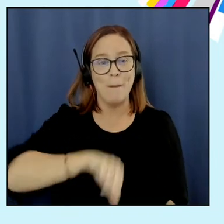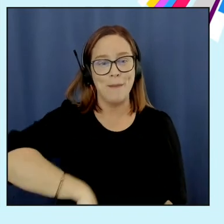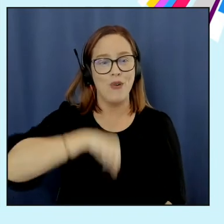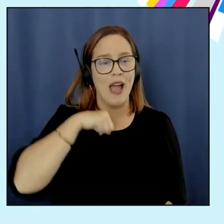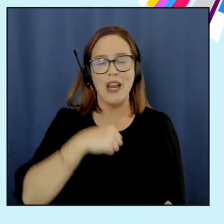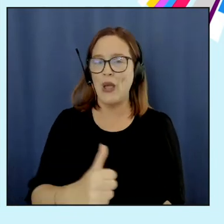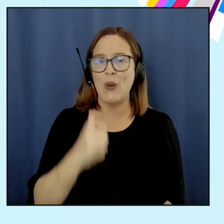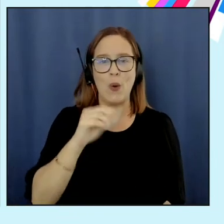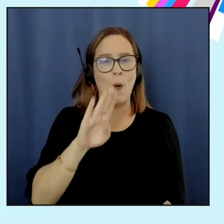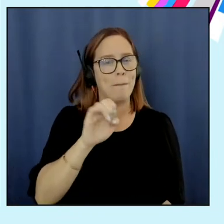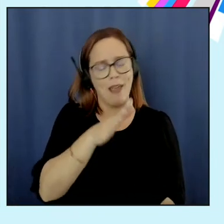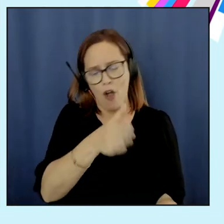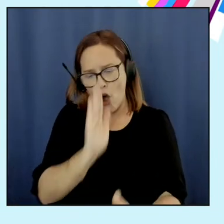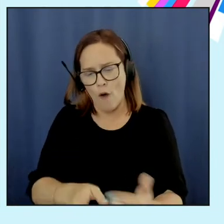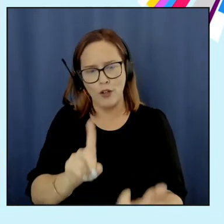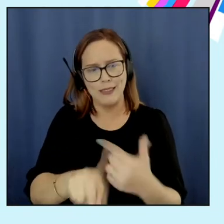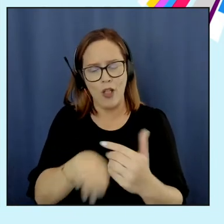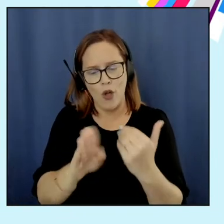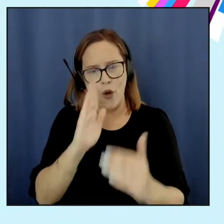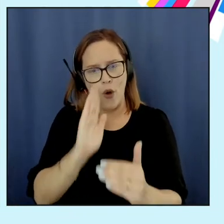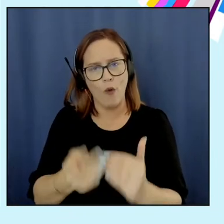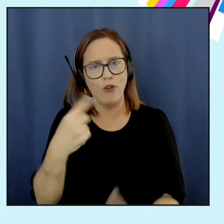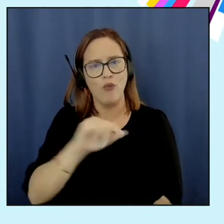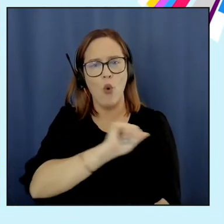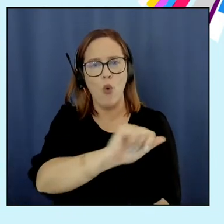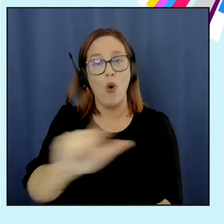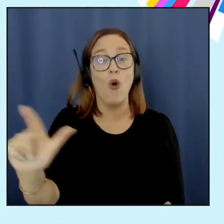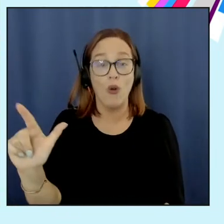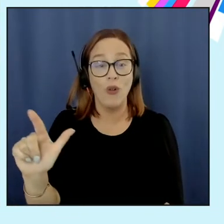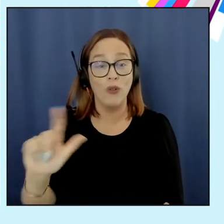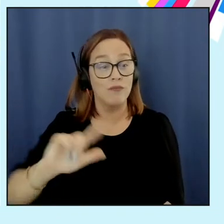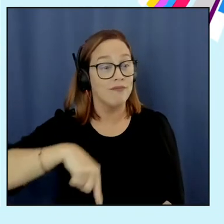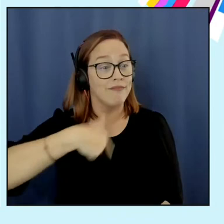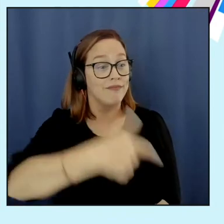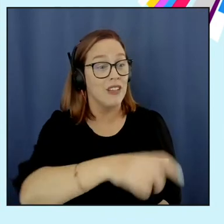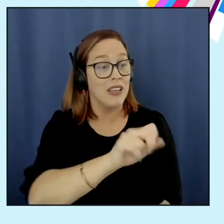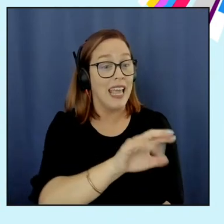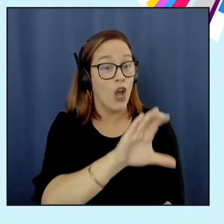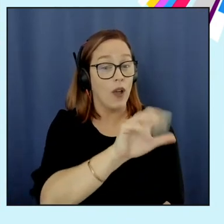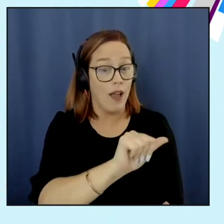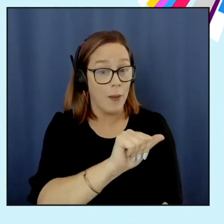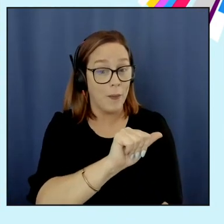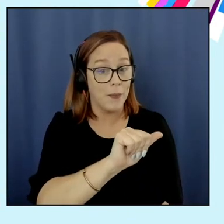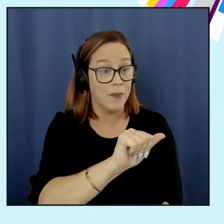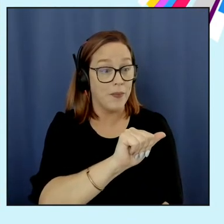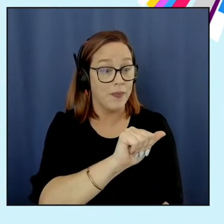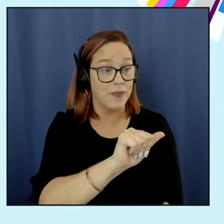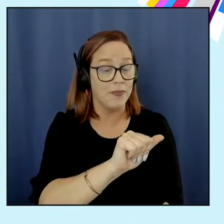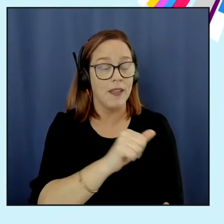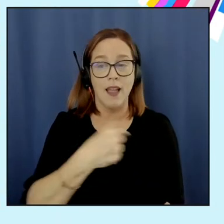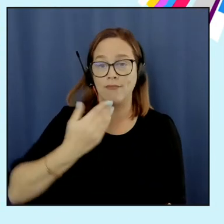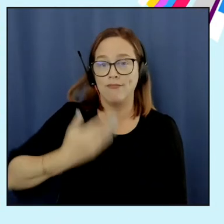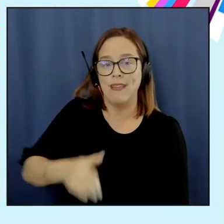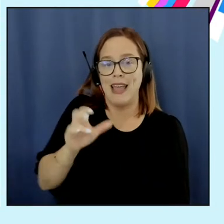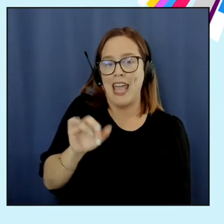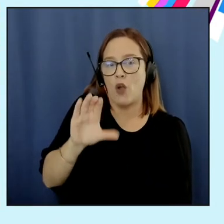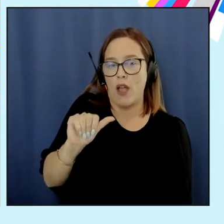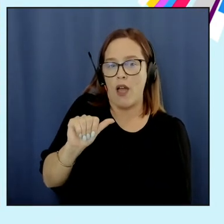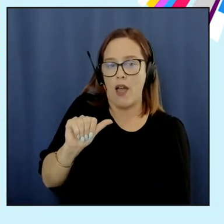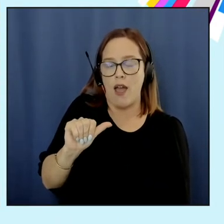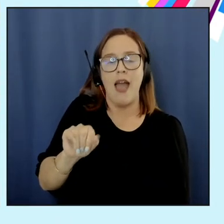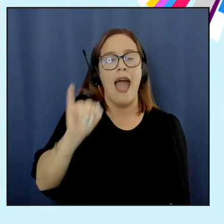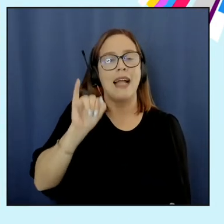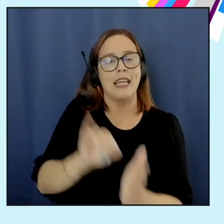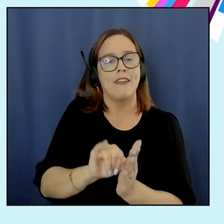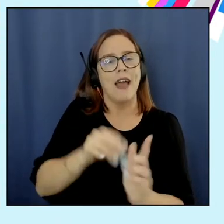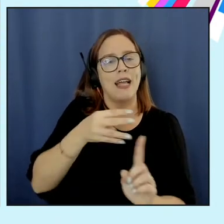all. To you, Erica. Hi, I'm Erica. I identify as queer and Chinese American. What Pride Without